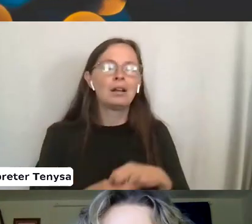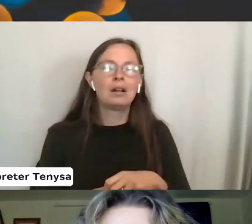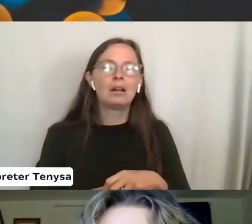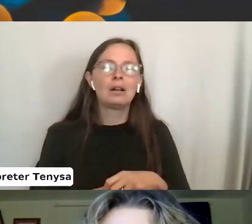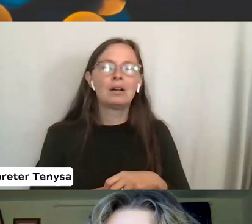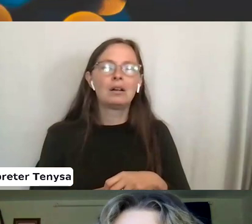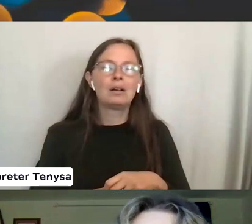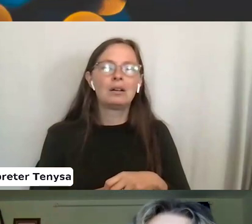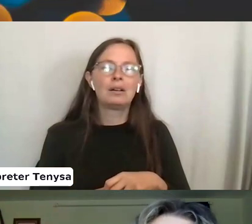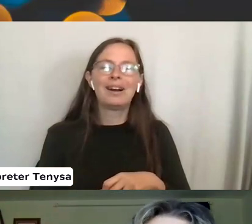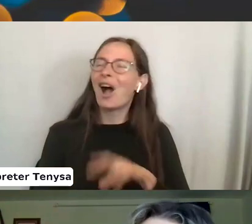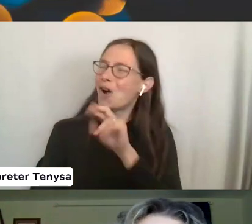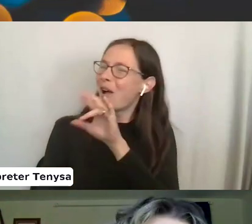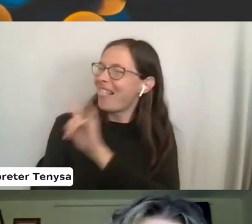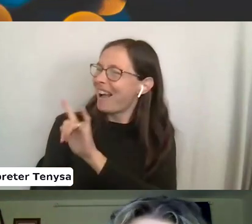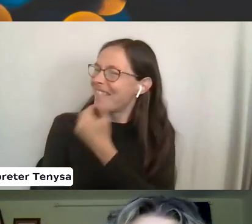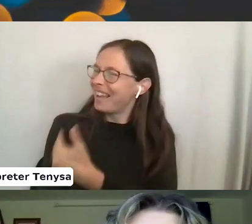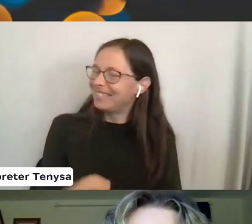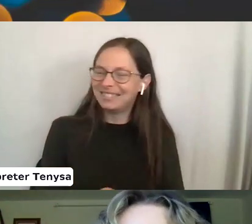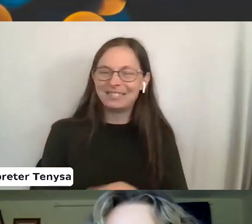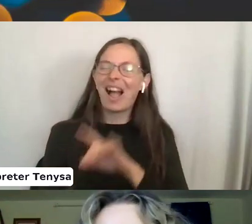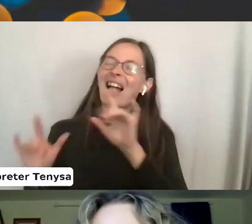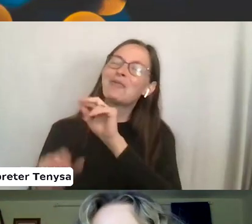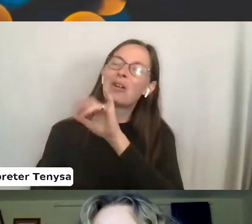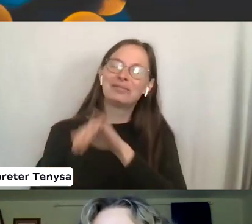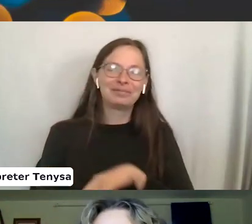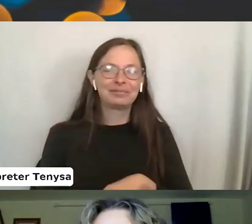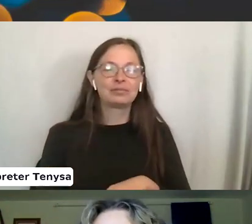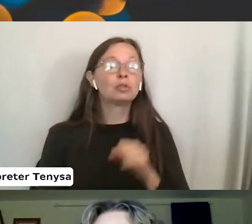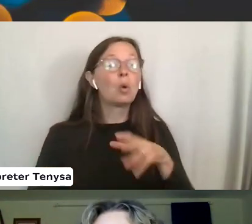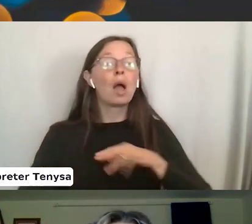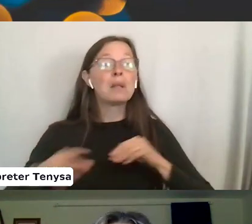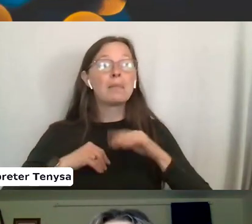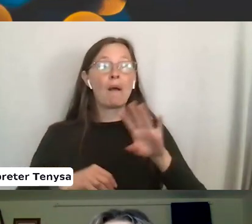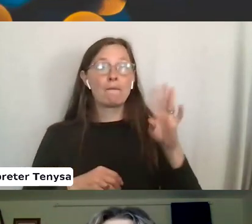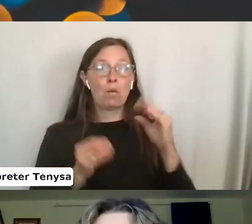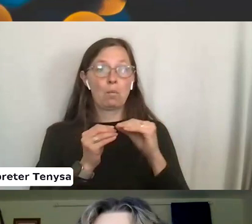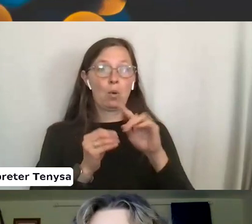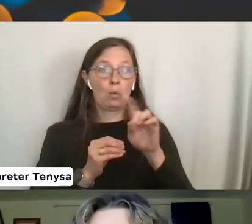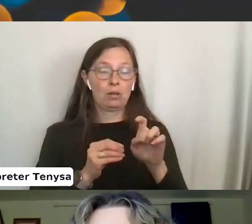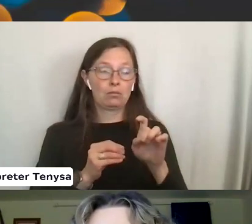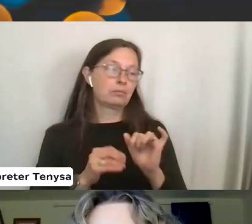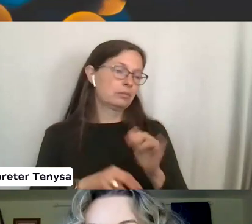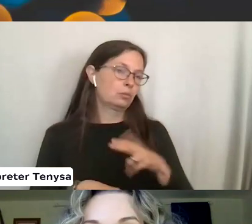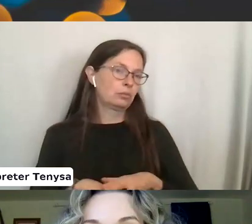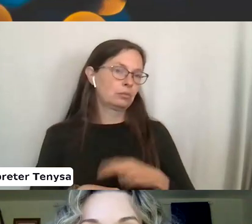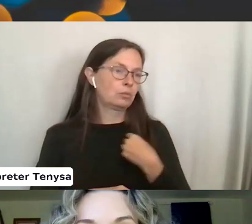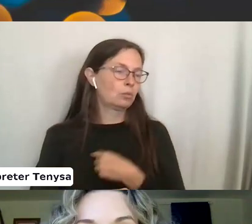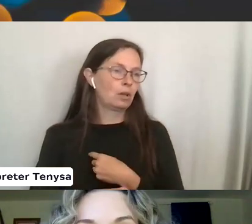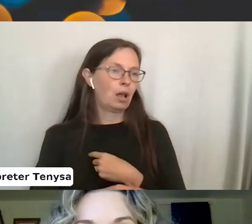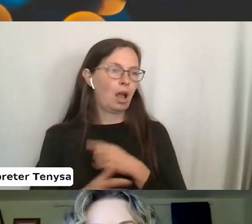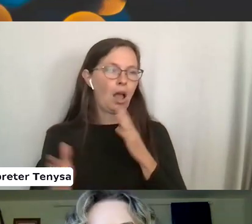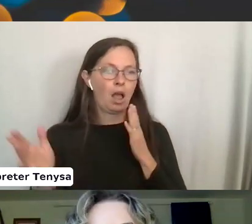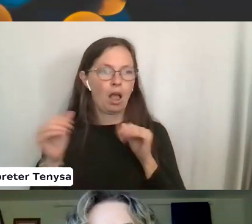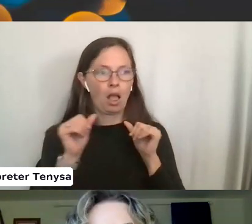move on, Rory. I love you so much. I love you, Rory. Obvious, Okay, we should as take per like usual, 4 more great question. questions, because as usual, we have blown past Well,